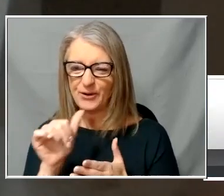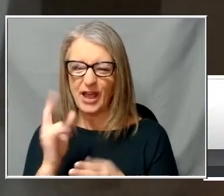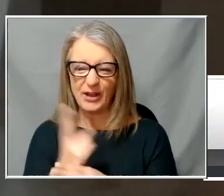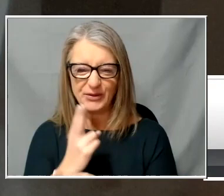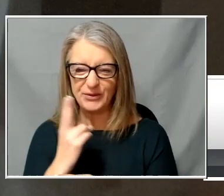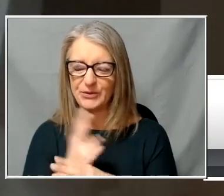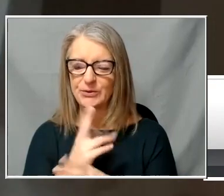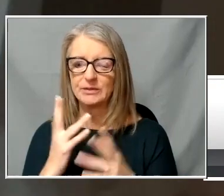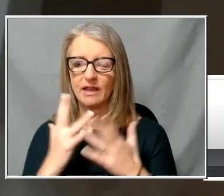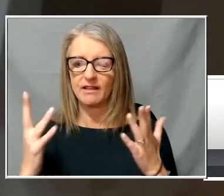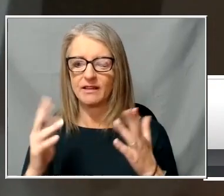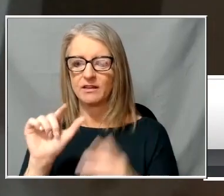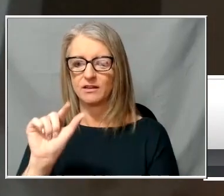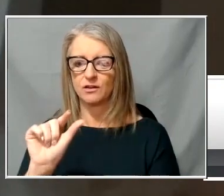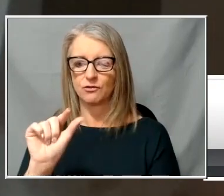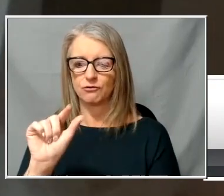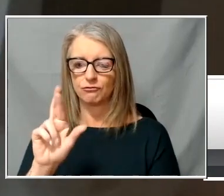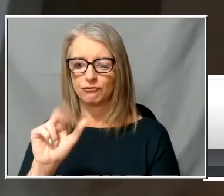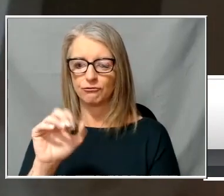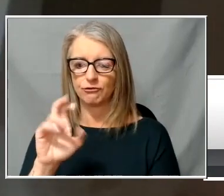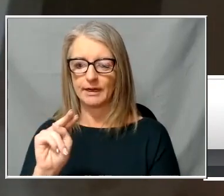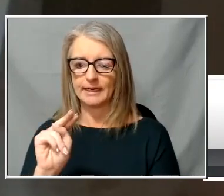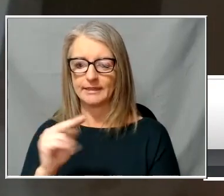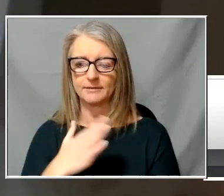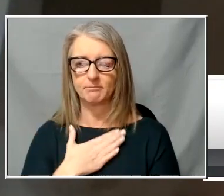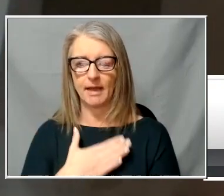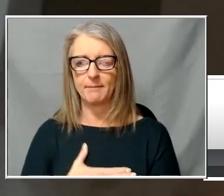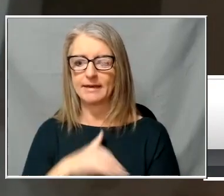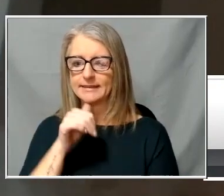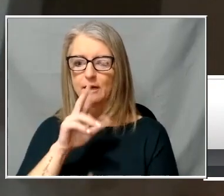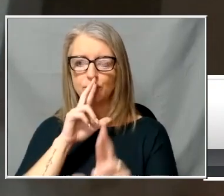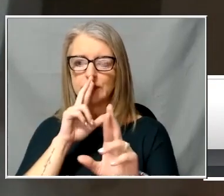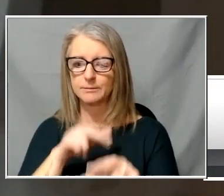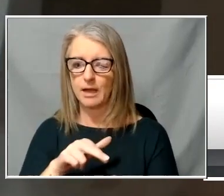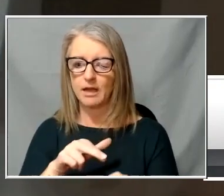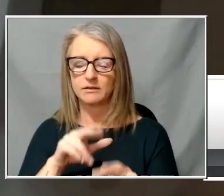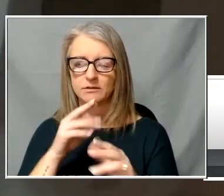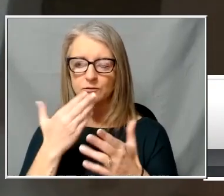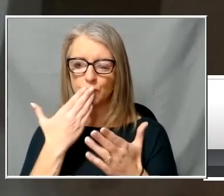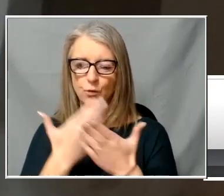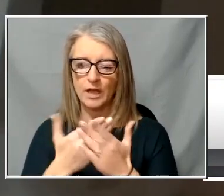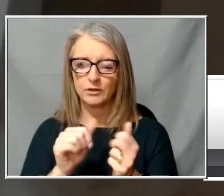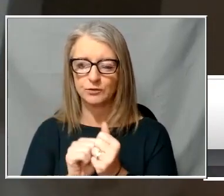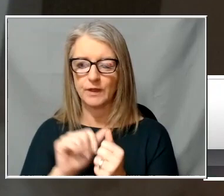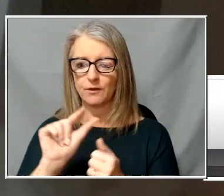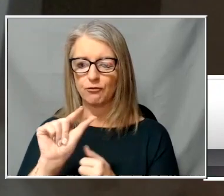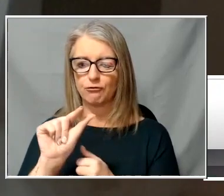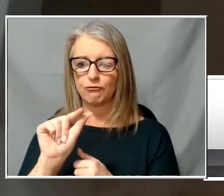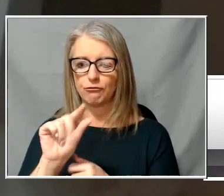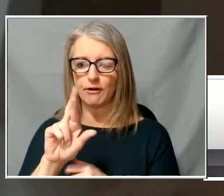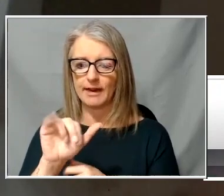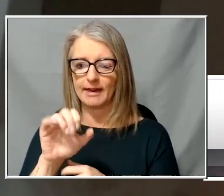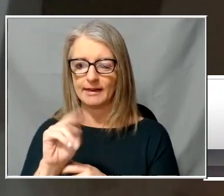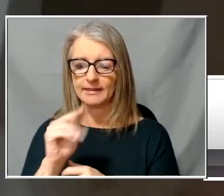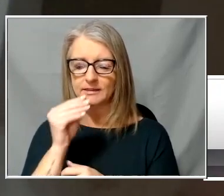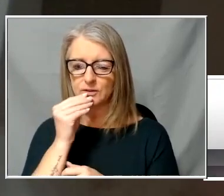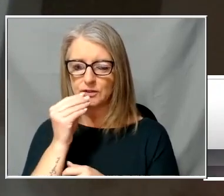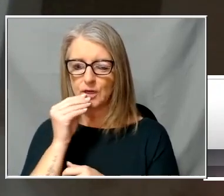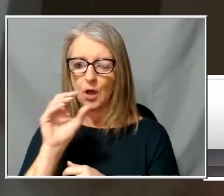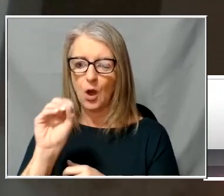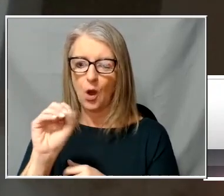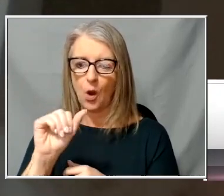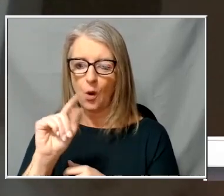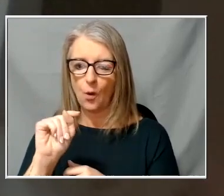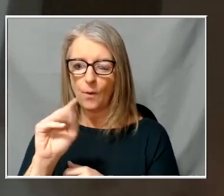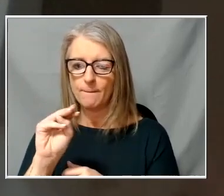the grains. My body does not respond well to grains, so I don't eat